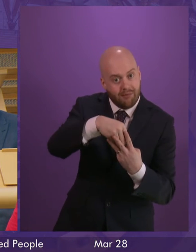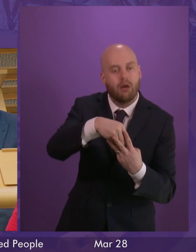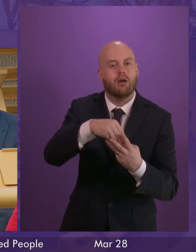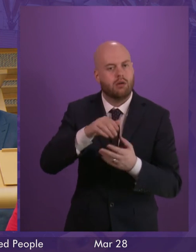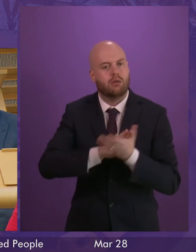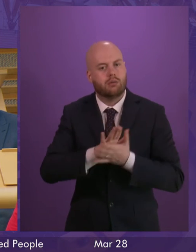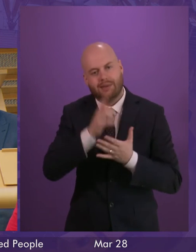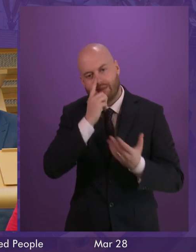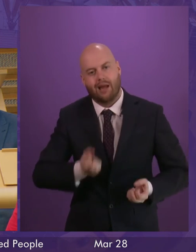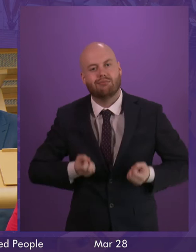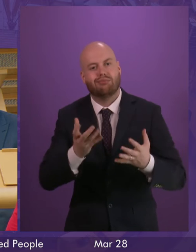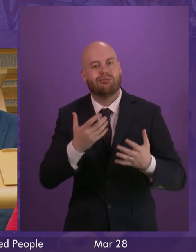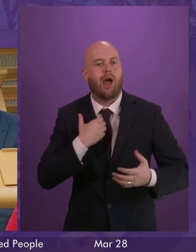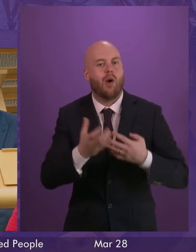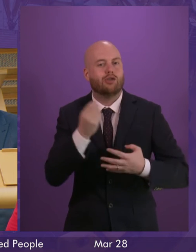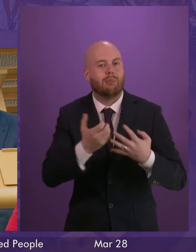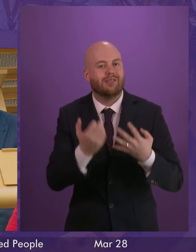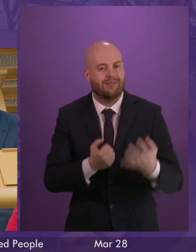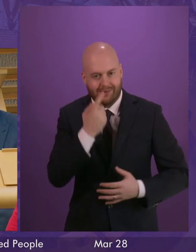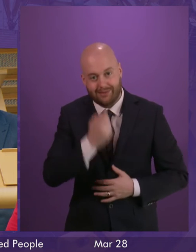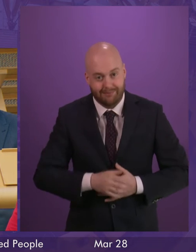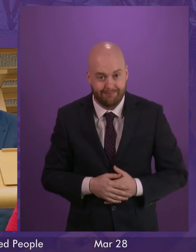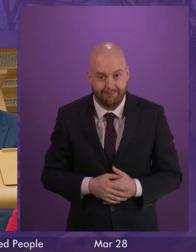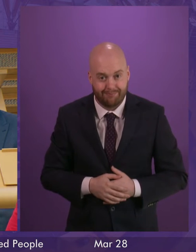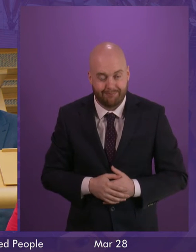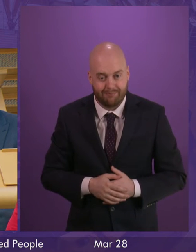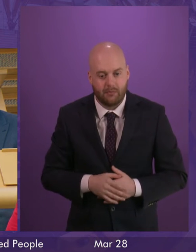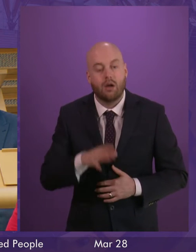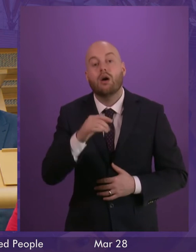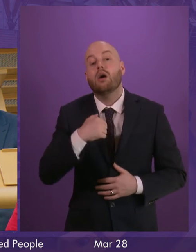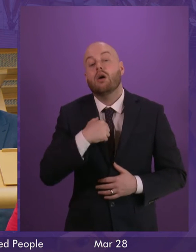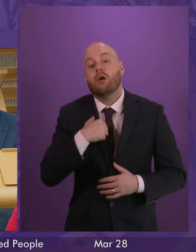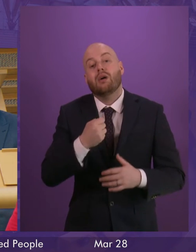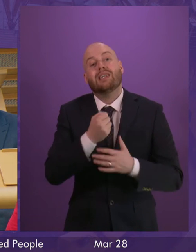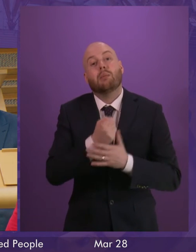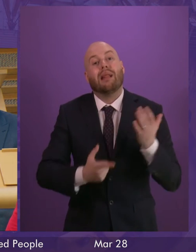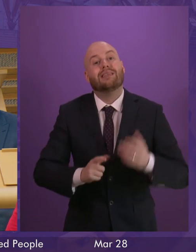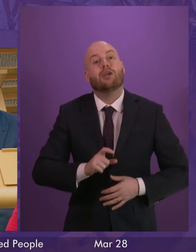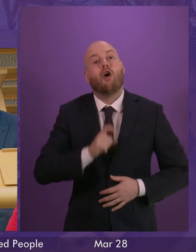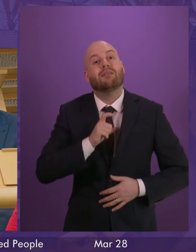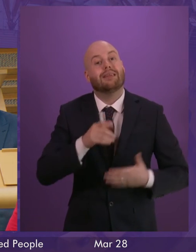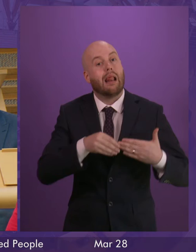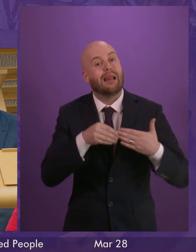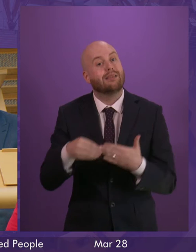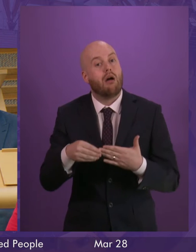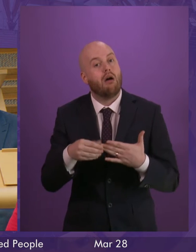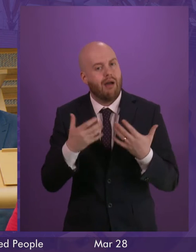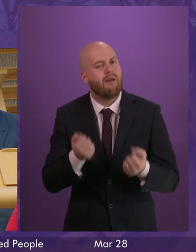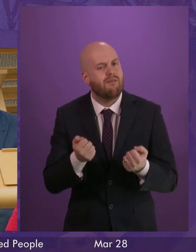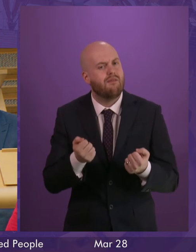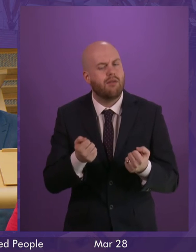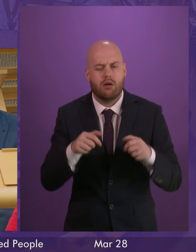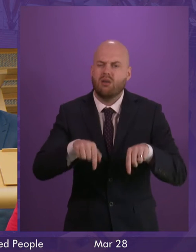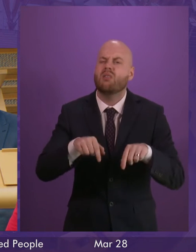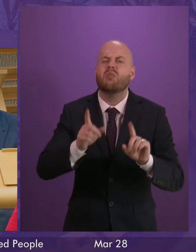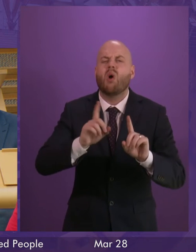I was pleased to learn that the Scottish Parliament is now a disability confident leader. Disability confident is a scheme run